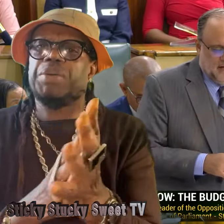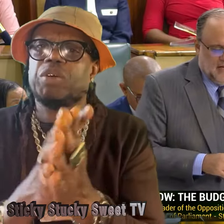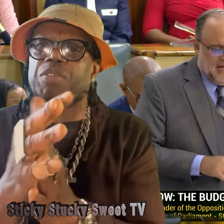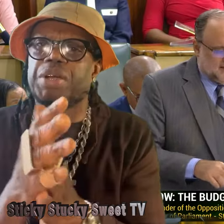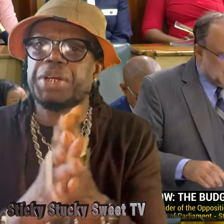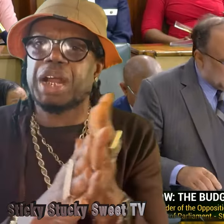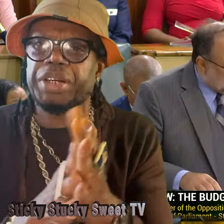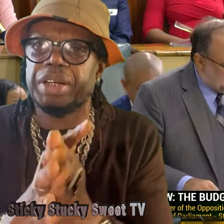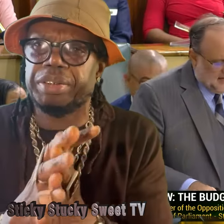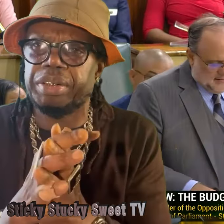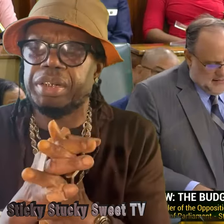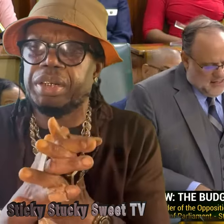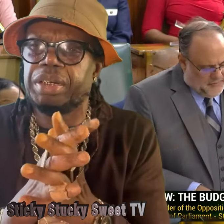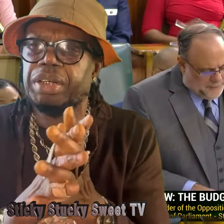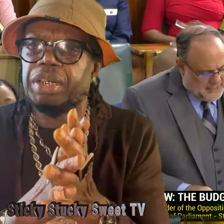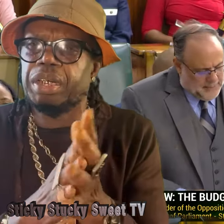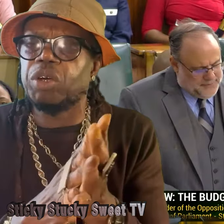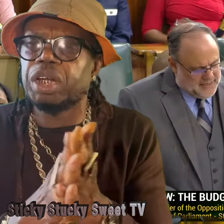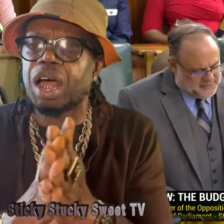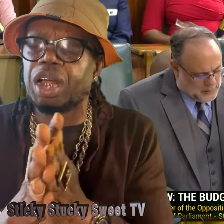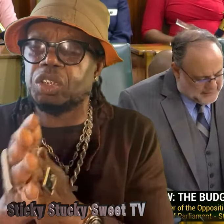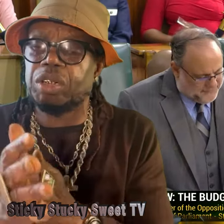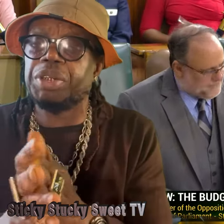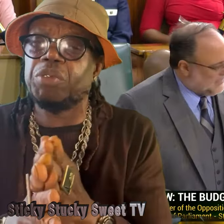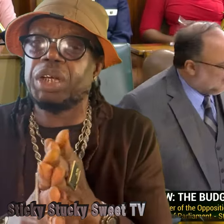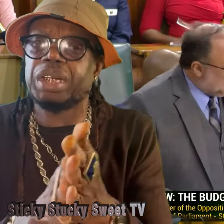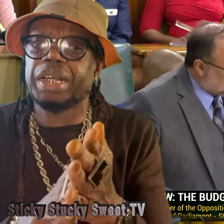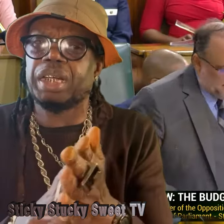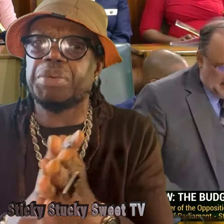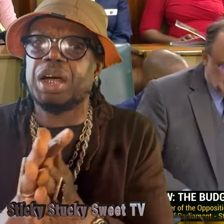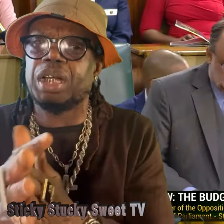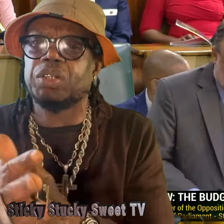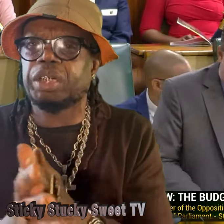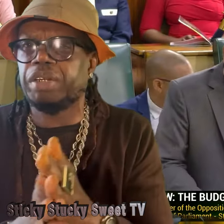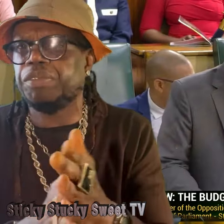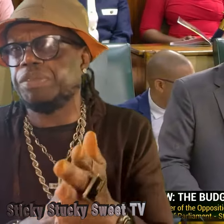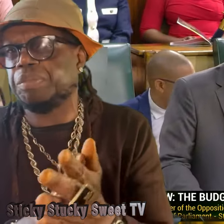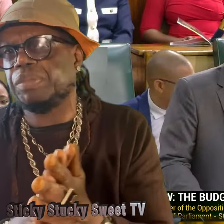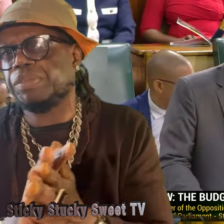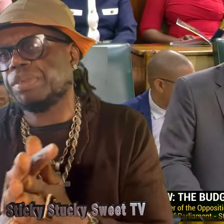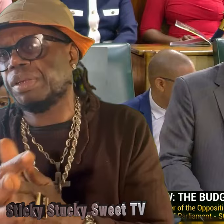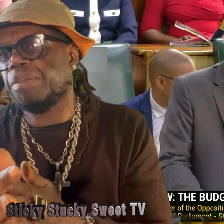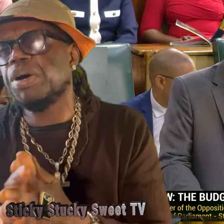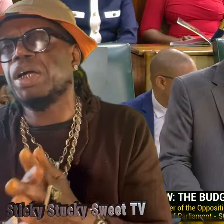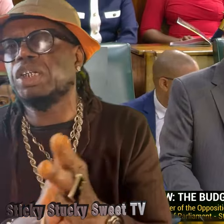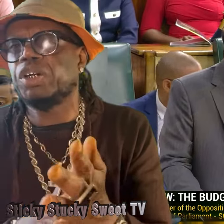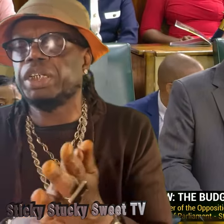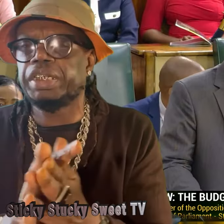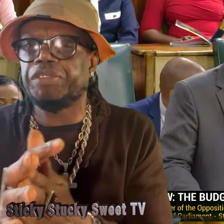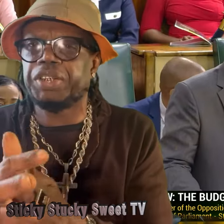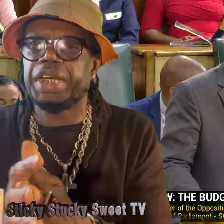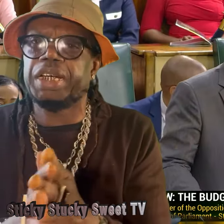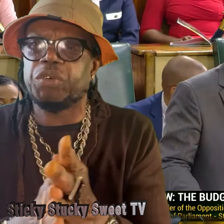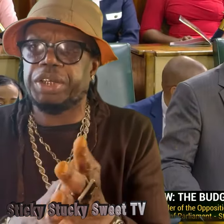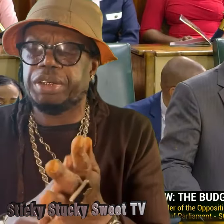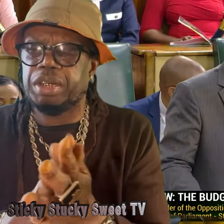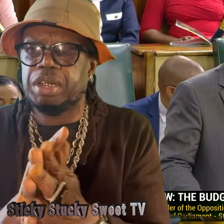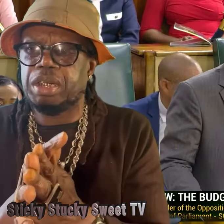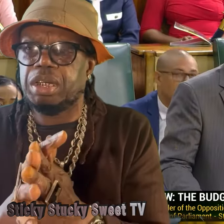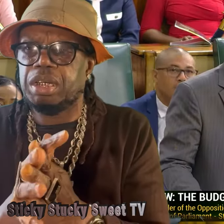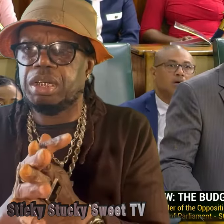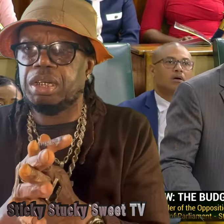from where he come from, Clarendon. He was a guest for Andrew Stephen, Partner Draw TV.